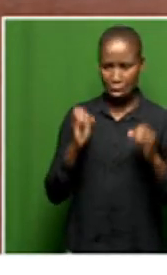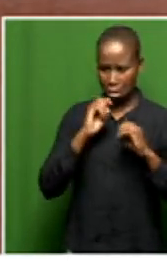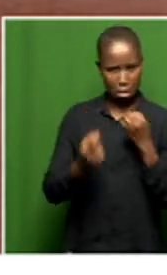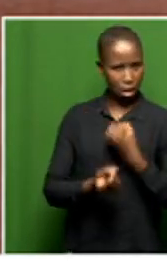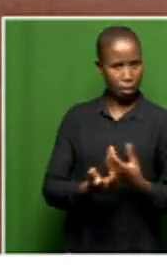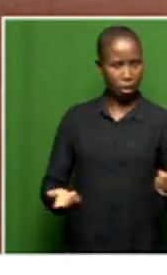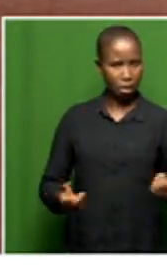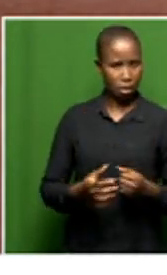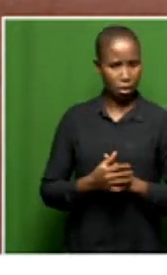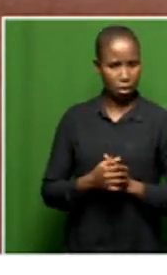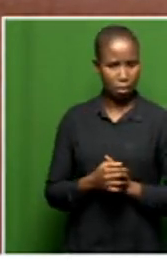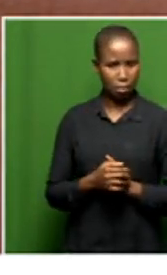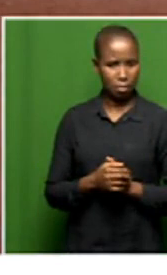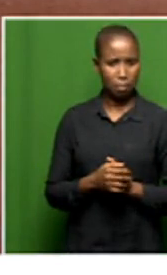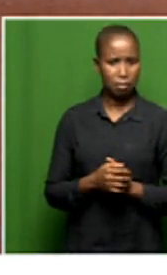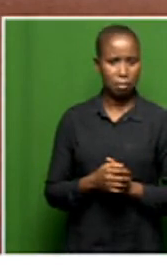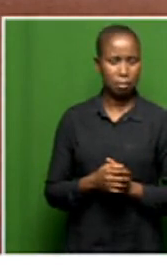happening.